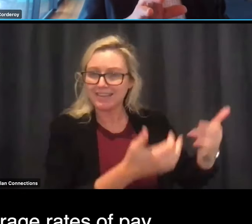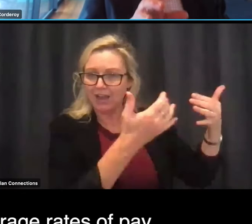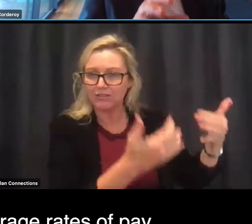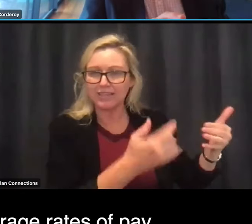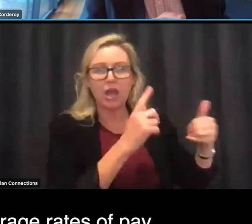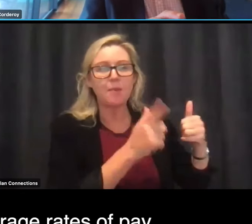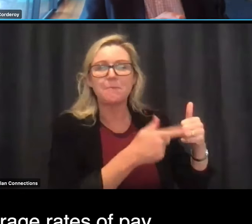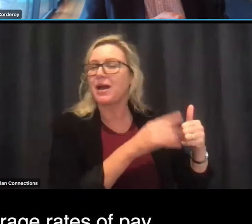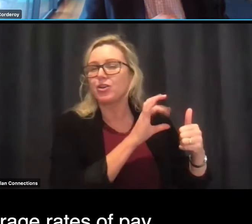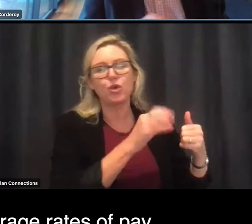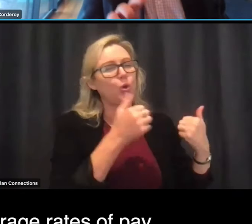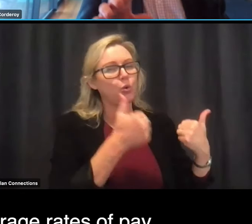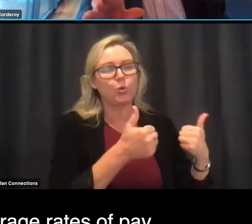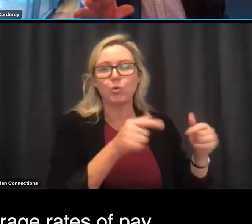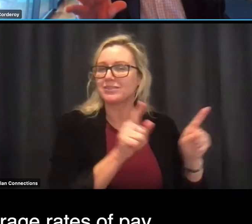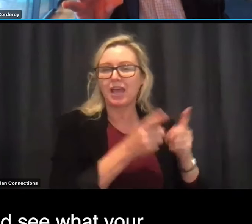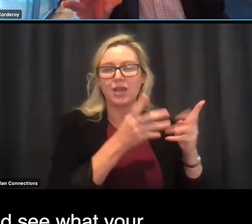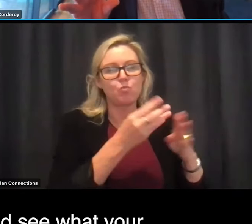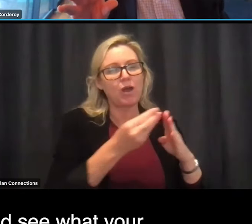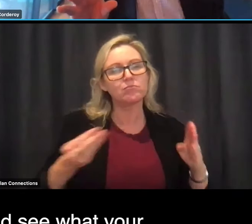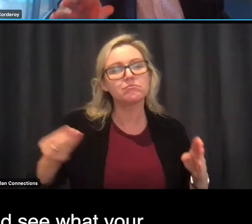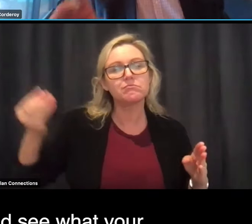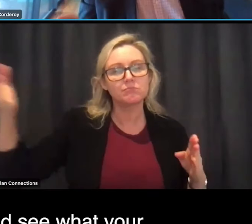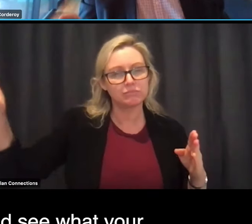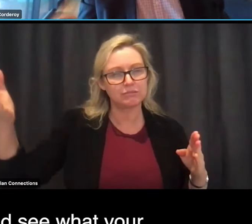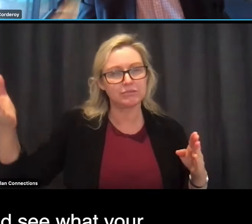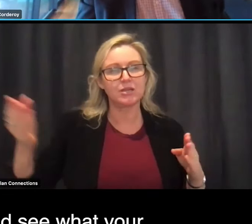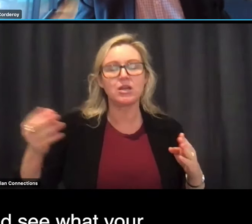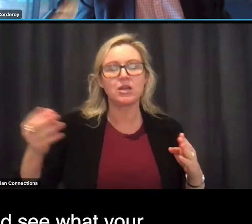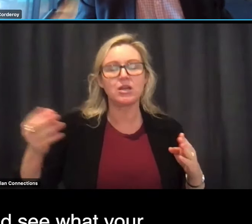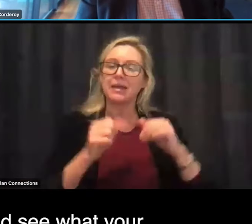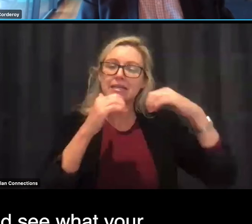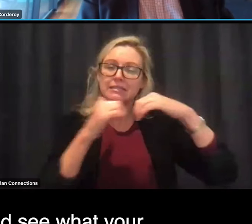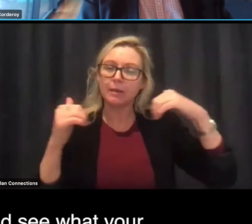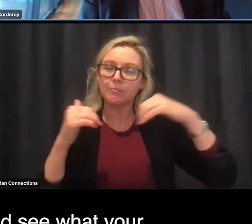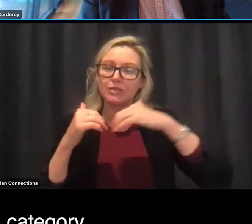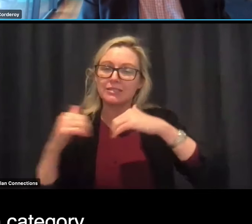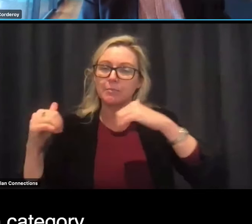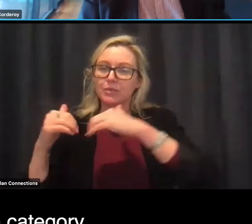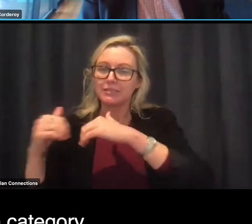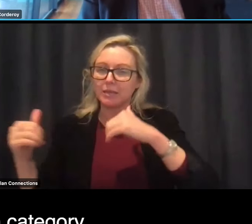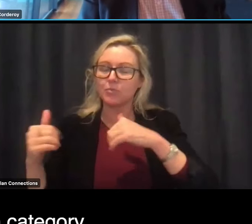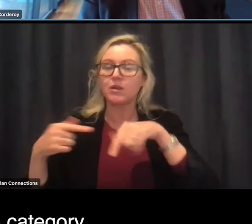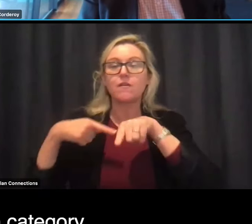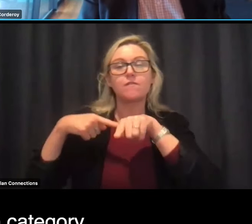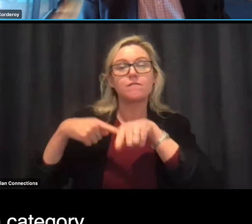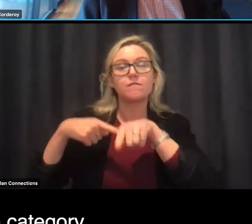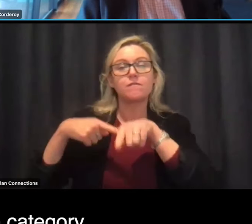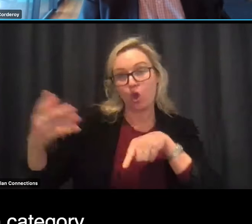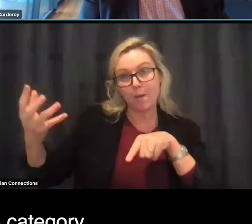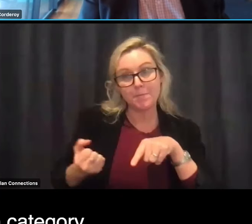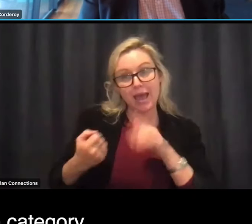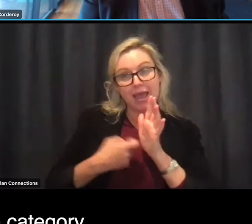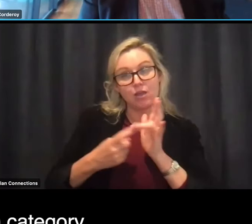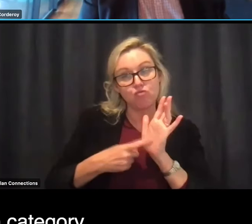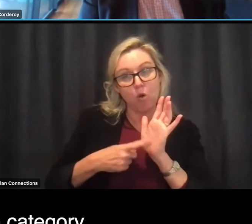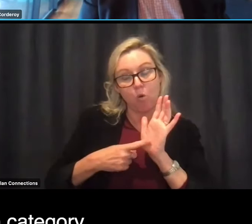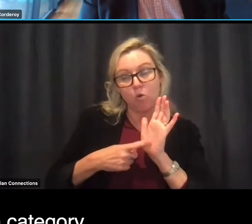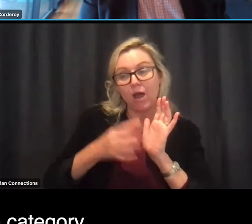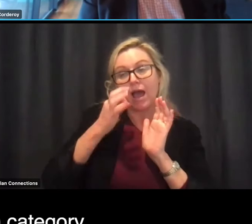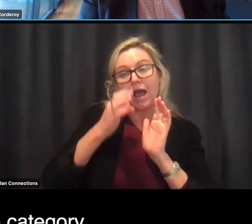using that to use your average rates of pay. I'll be going to your payroll and seeing what your base rates are for each